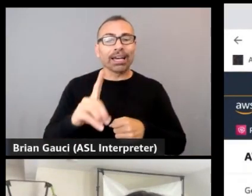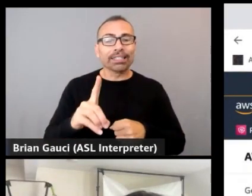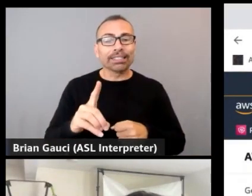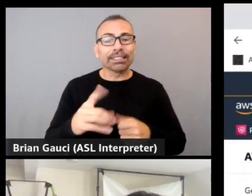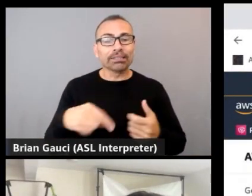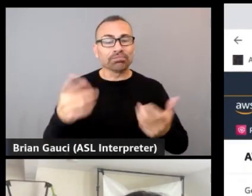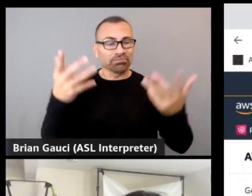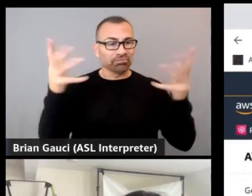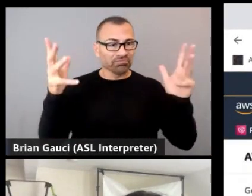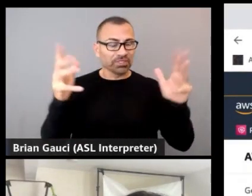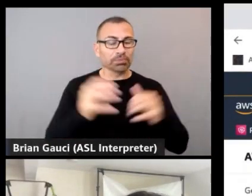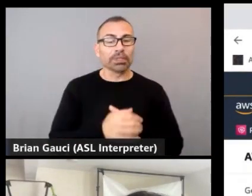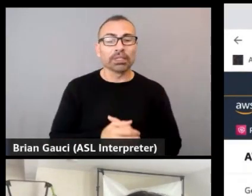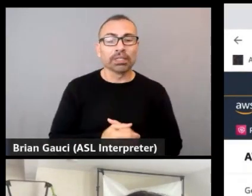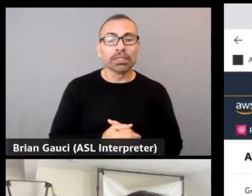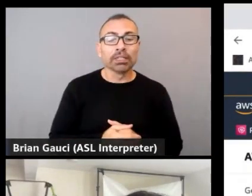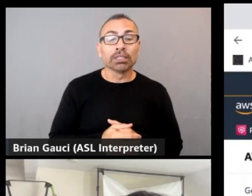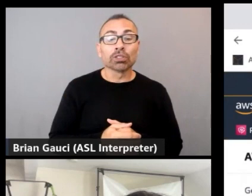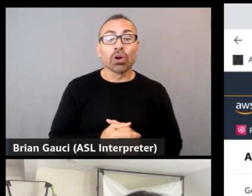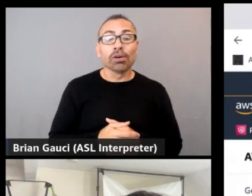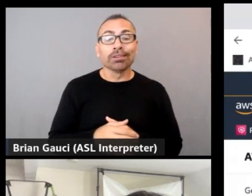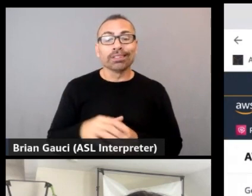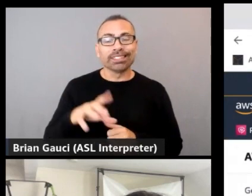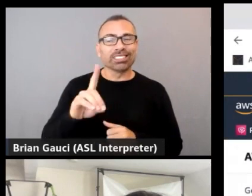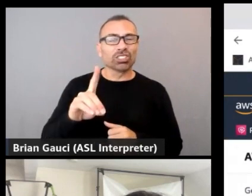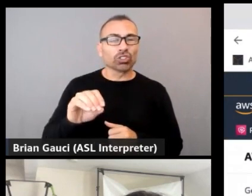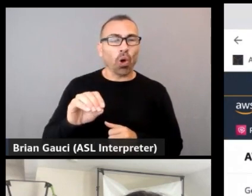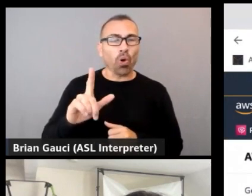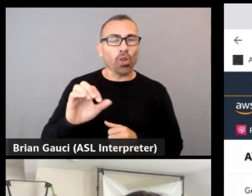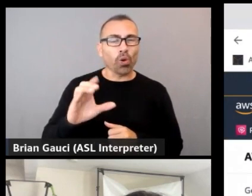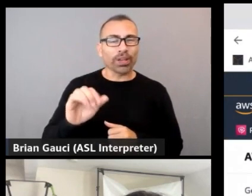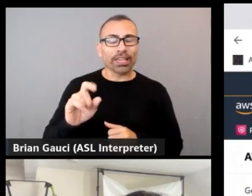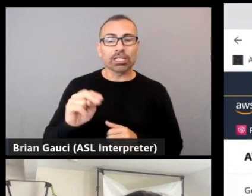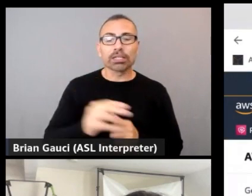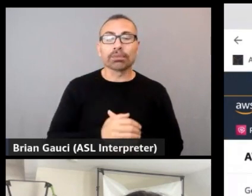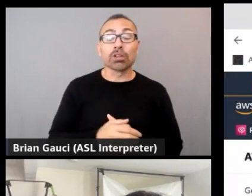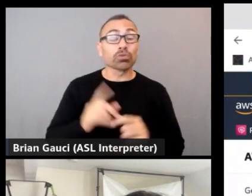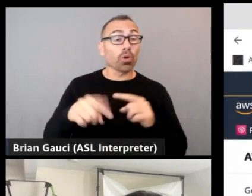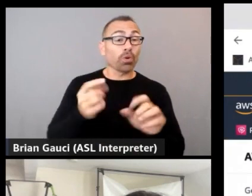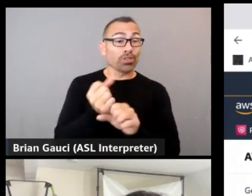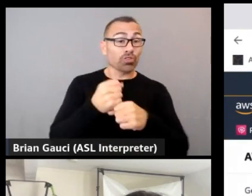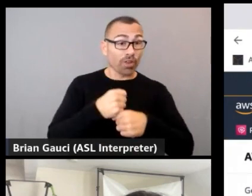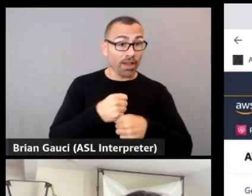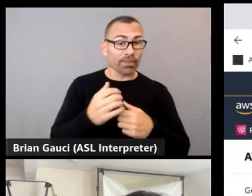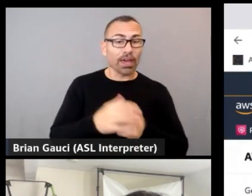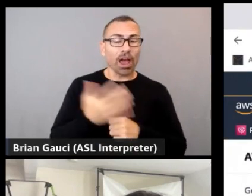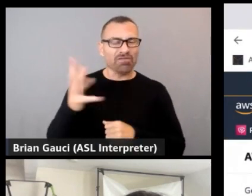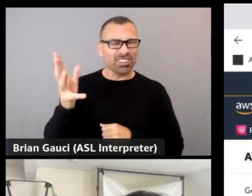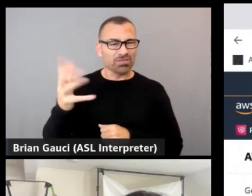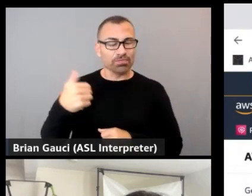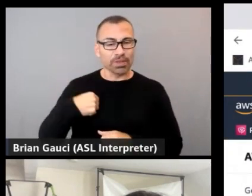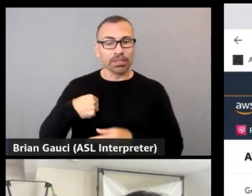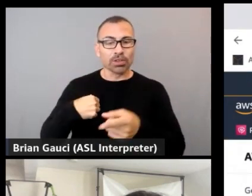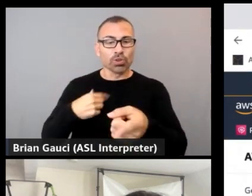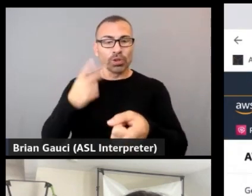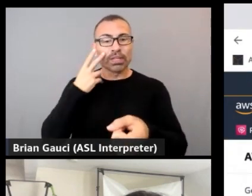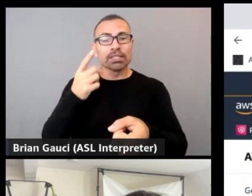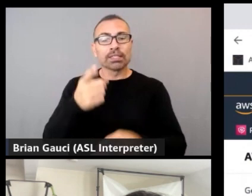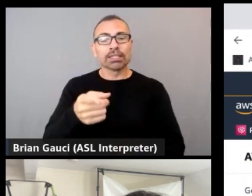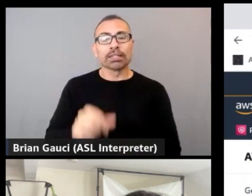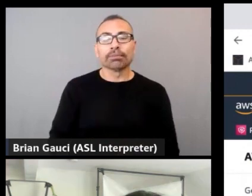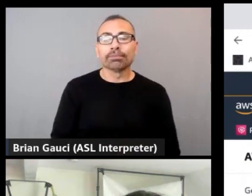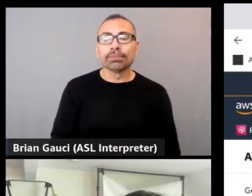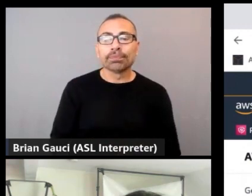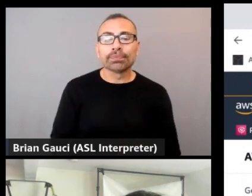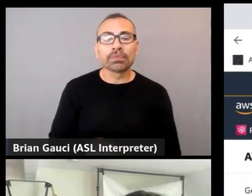craft it, I'm actually going to go back since I already have one of these created. I'm going to come here and you can see this one right here that we've created and